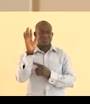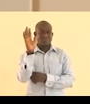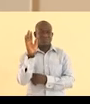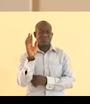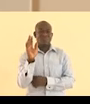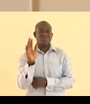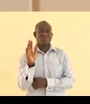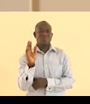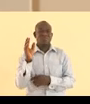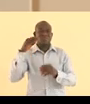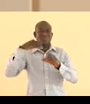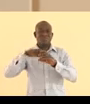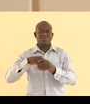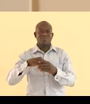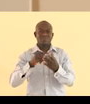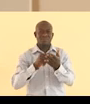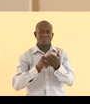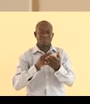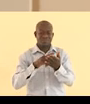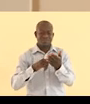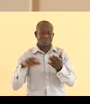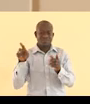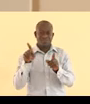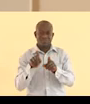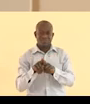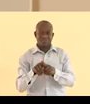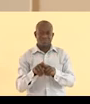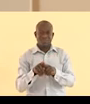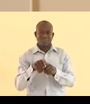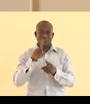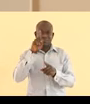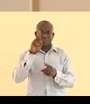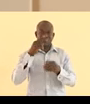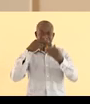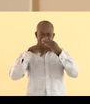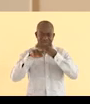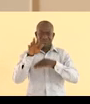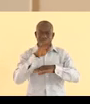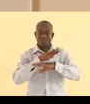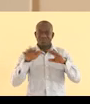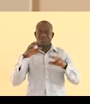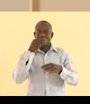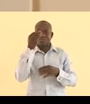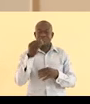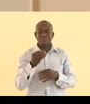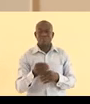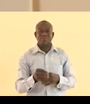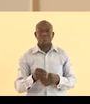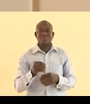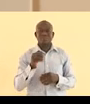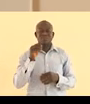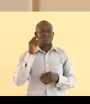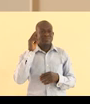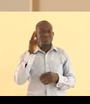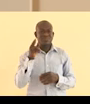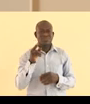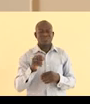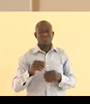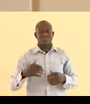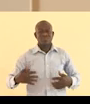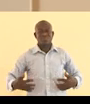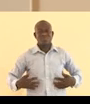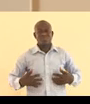readings also is a prophet that was not mentioned. And that prophet was the young Jewish